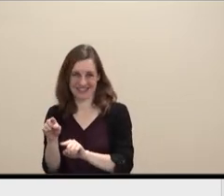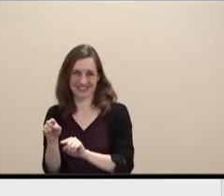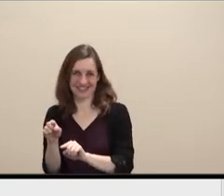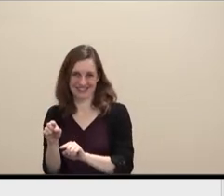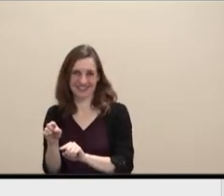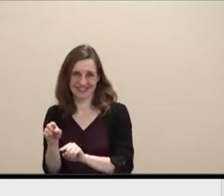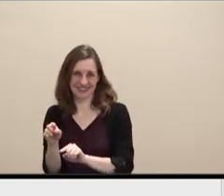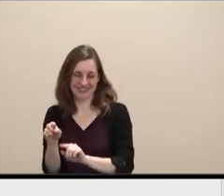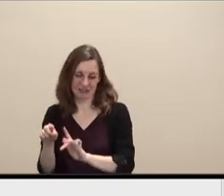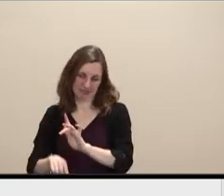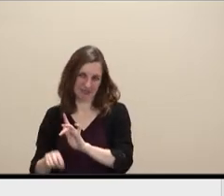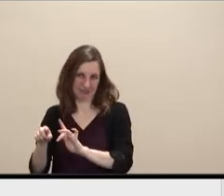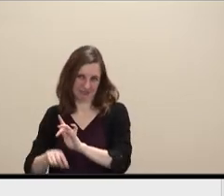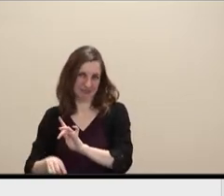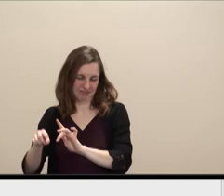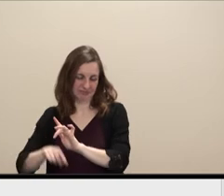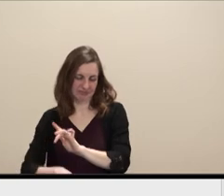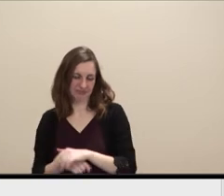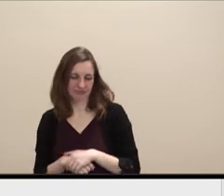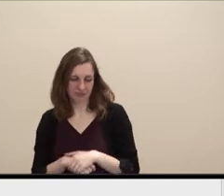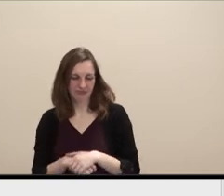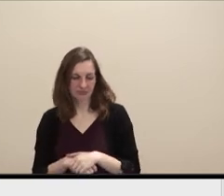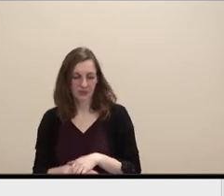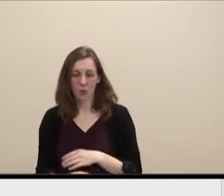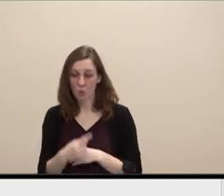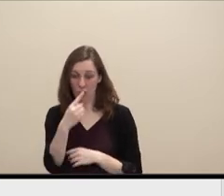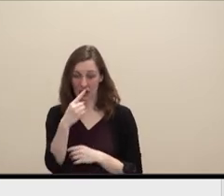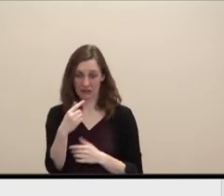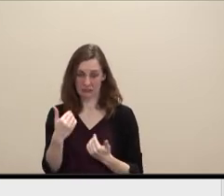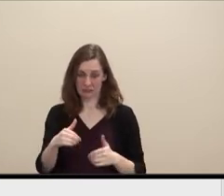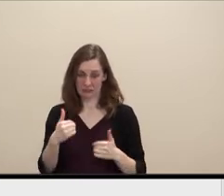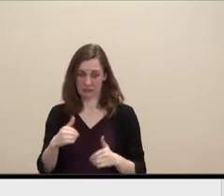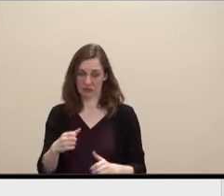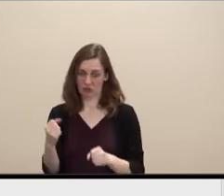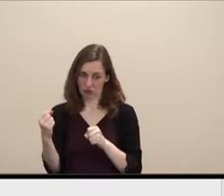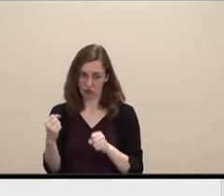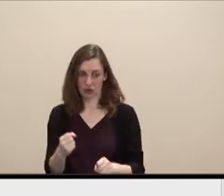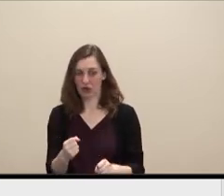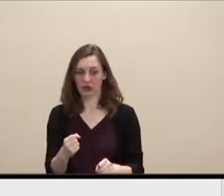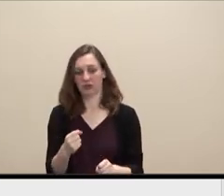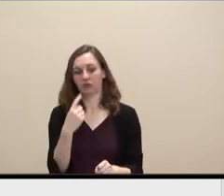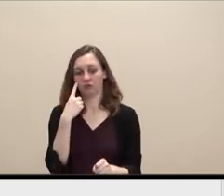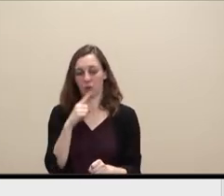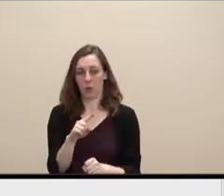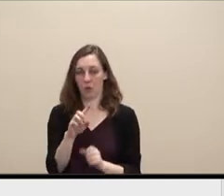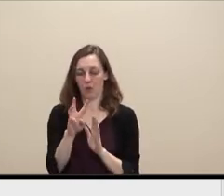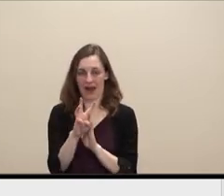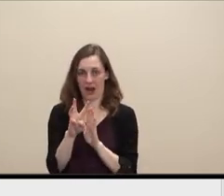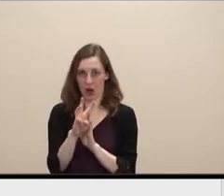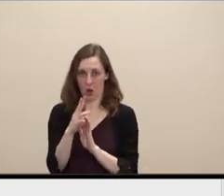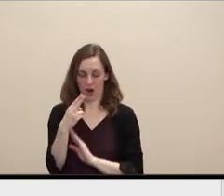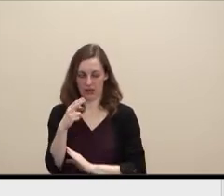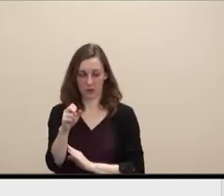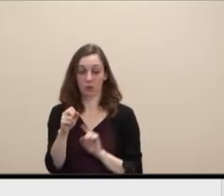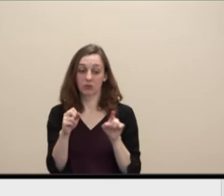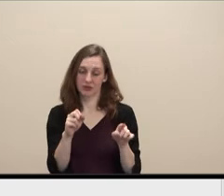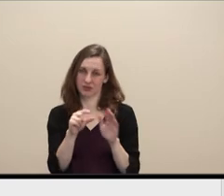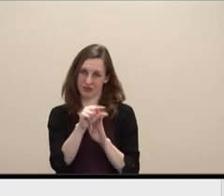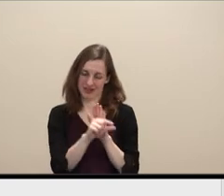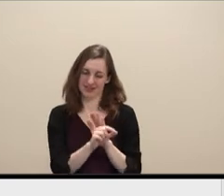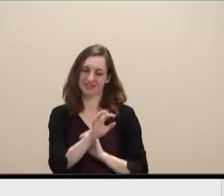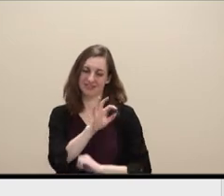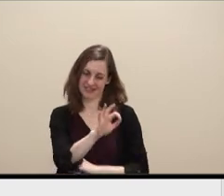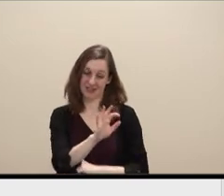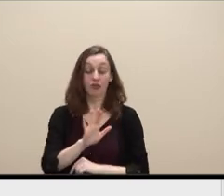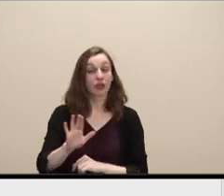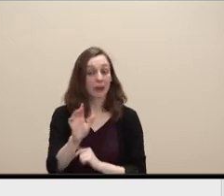grade level that stood out in Waco High was their grade 9, and that's kind of traditional, but the stats you don't have in front of you is that Waco High, their